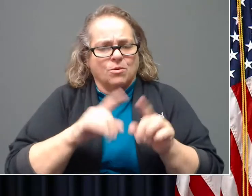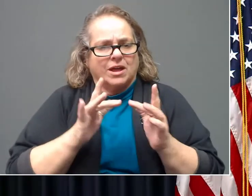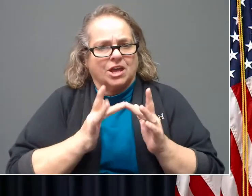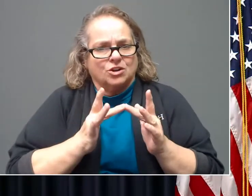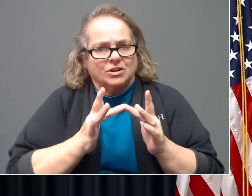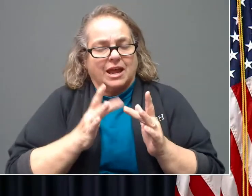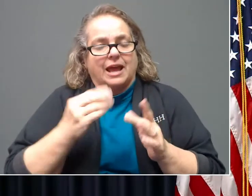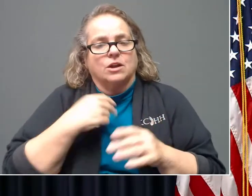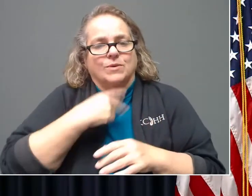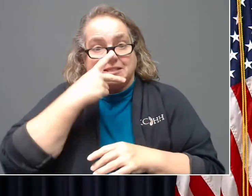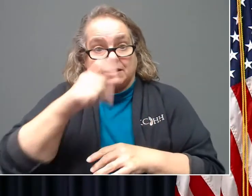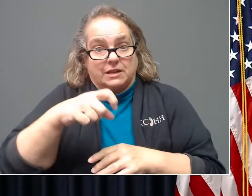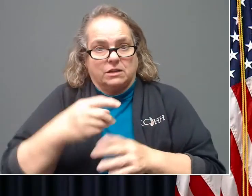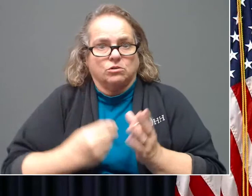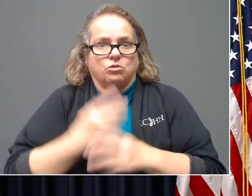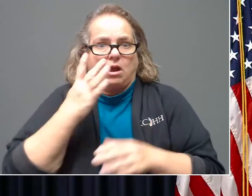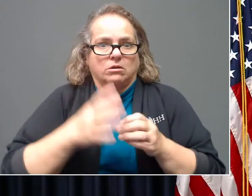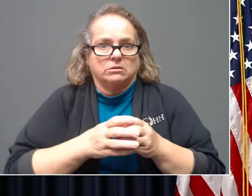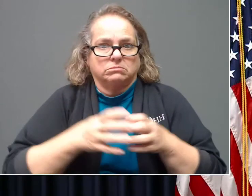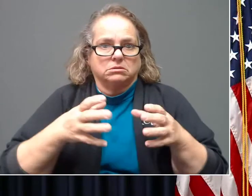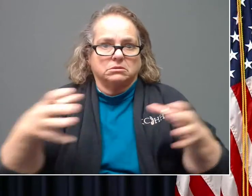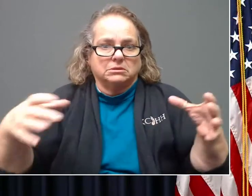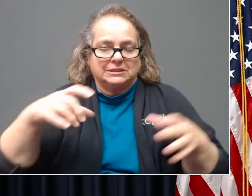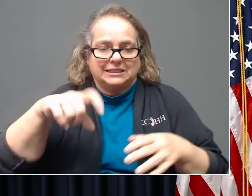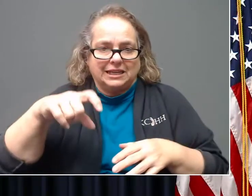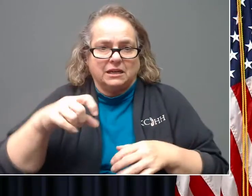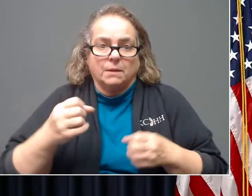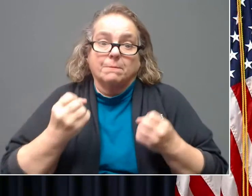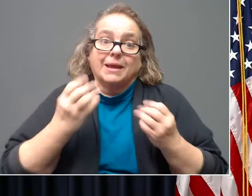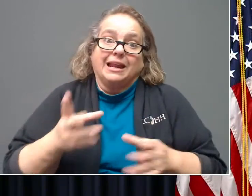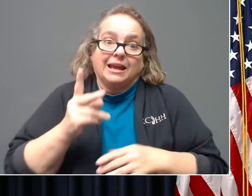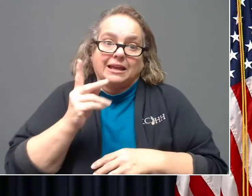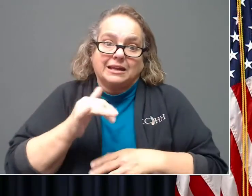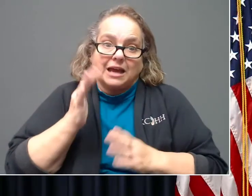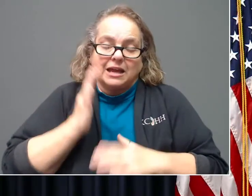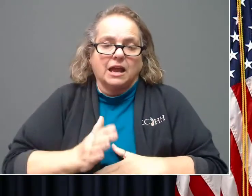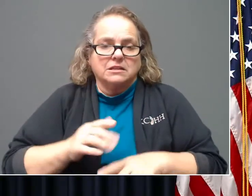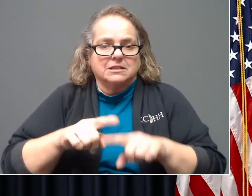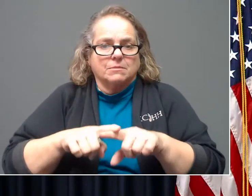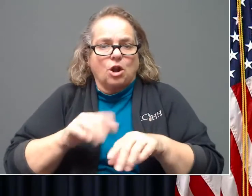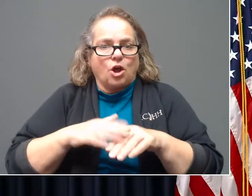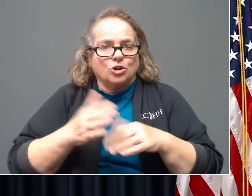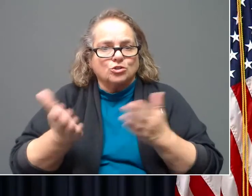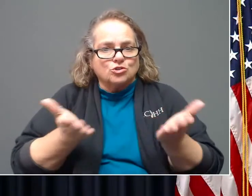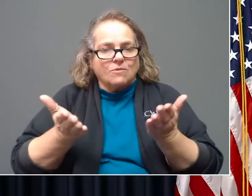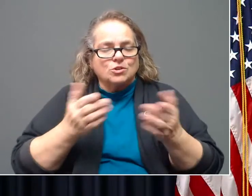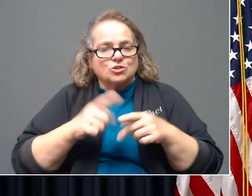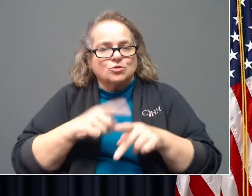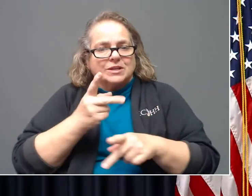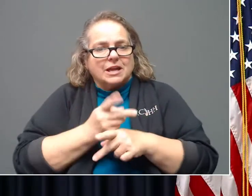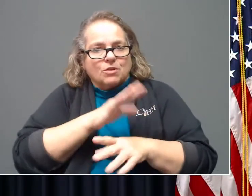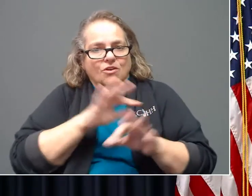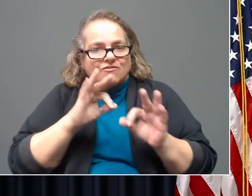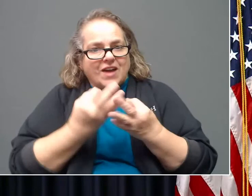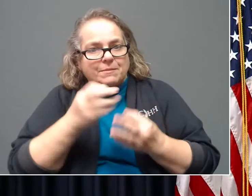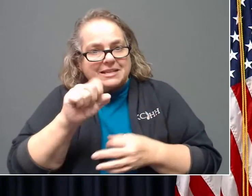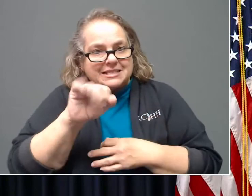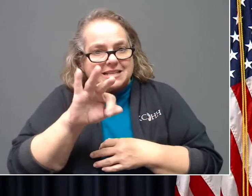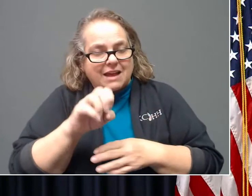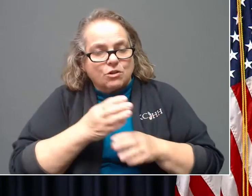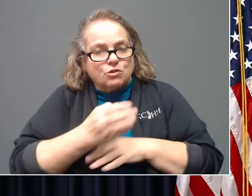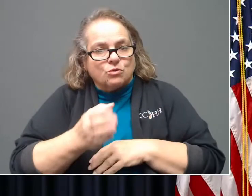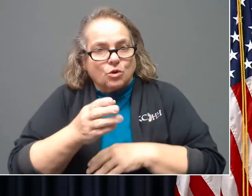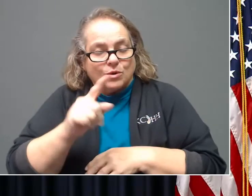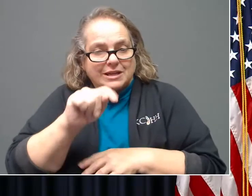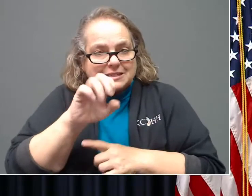exponentially. Countless Kentuckians rely on services to keep their families safe through telework,